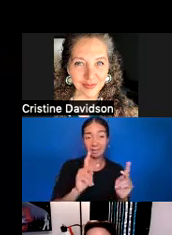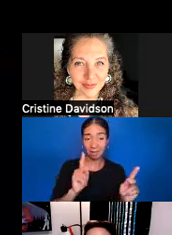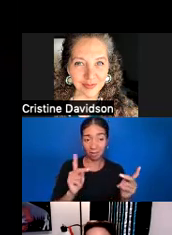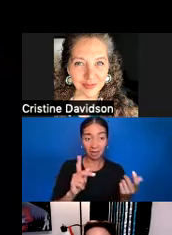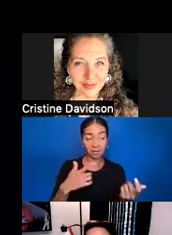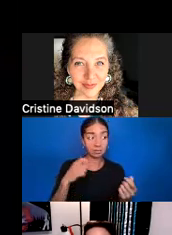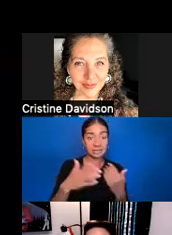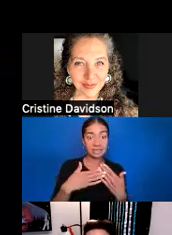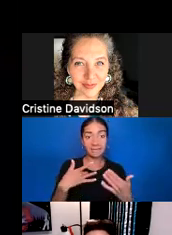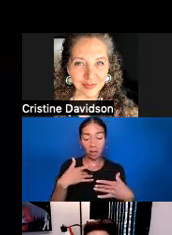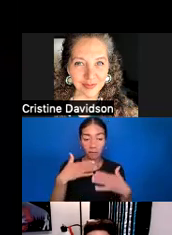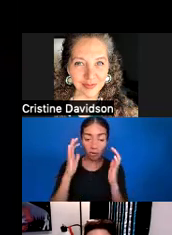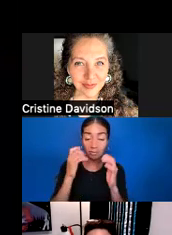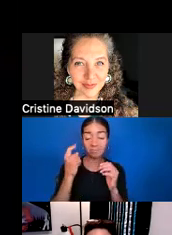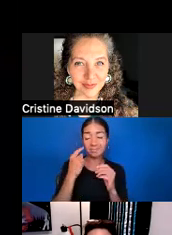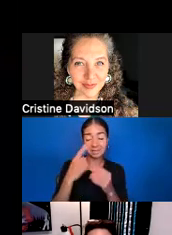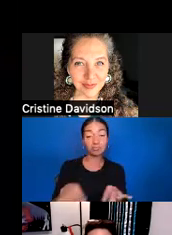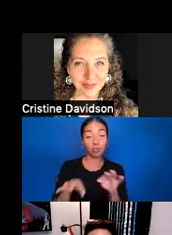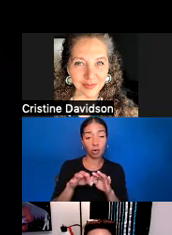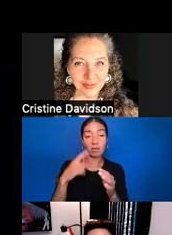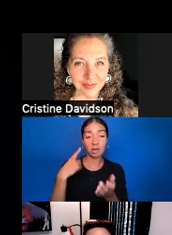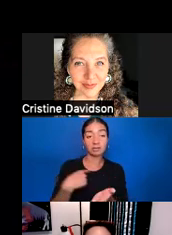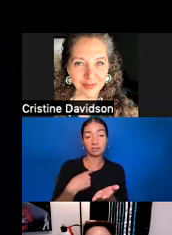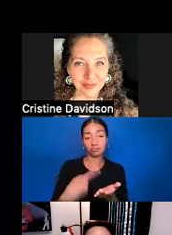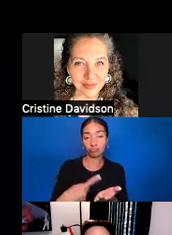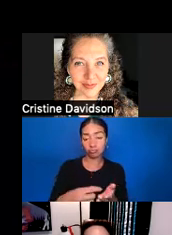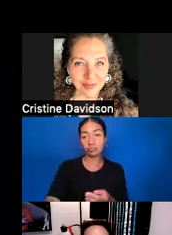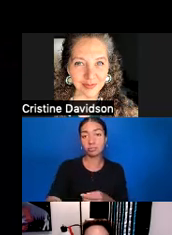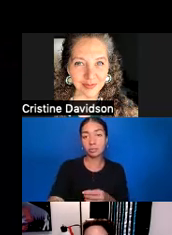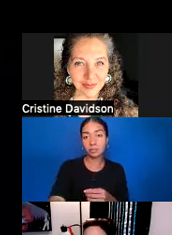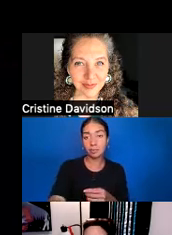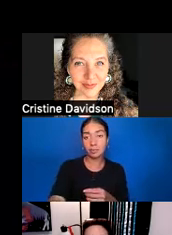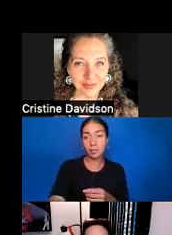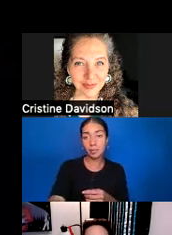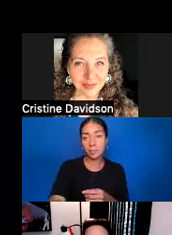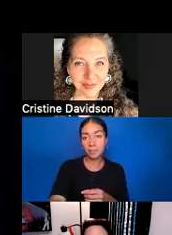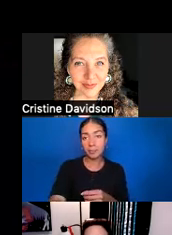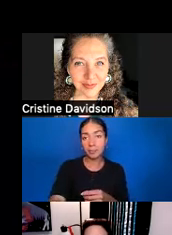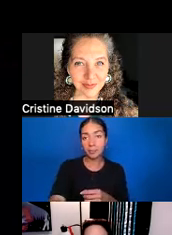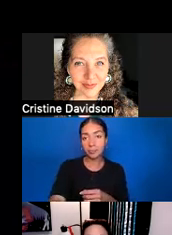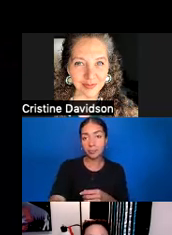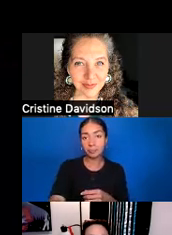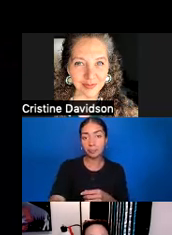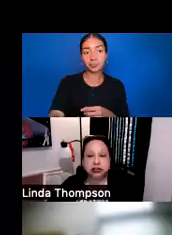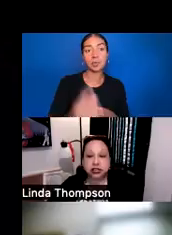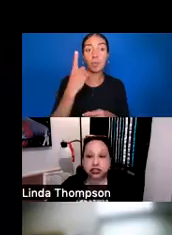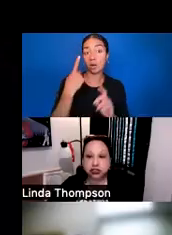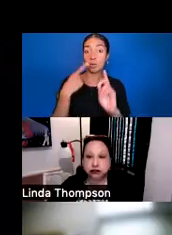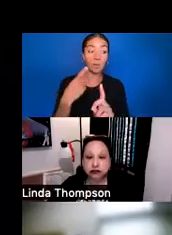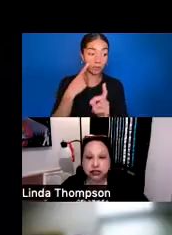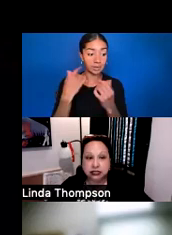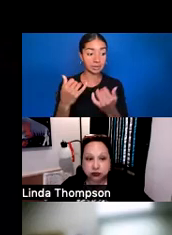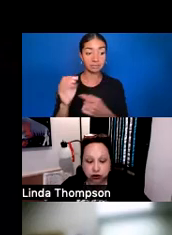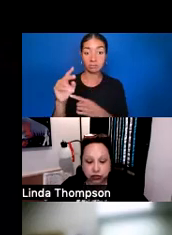So it's really good to talk about. So one of the goals for this is to identify the nature